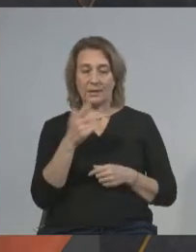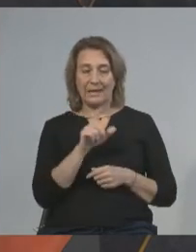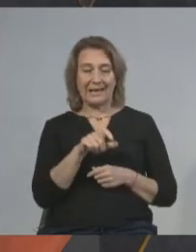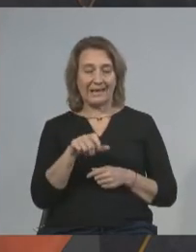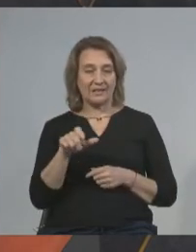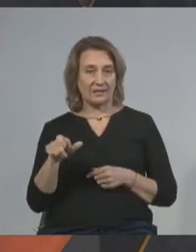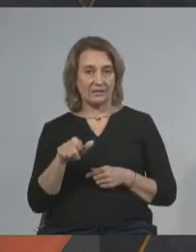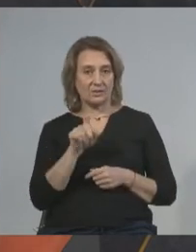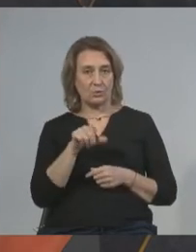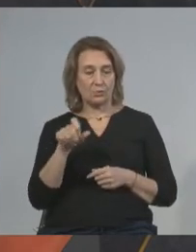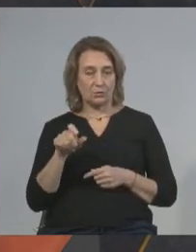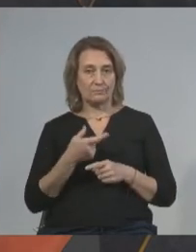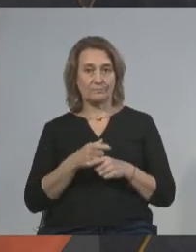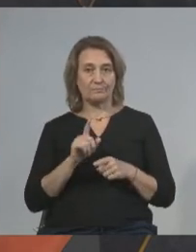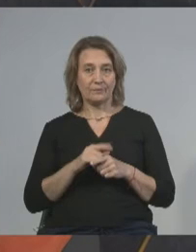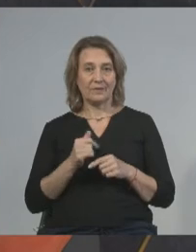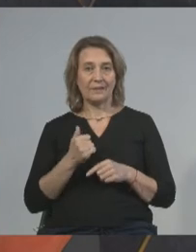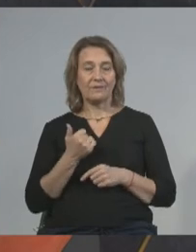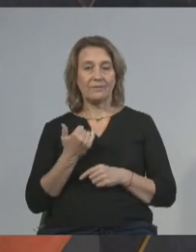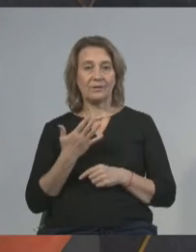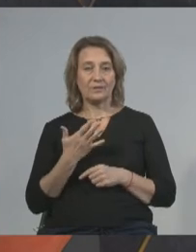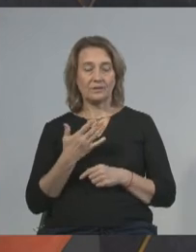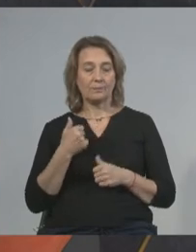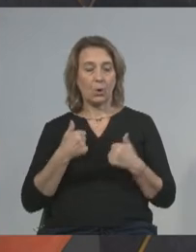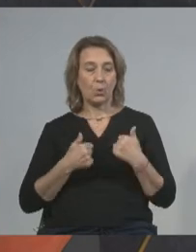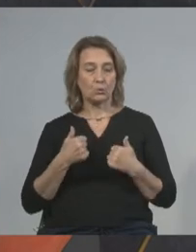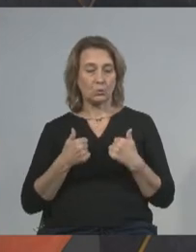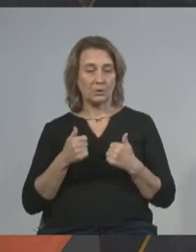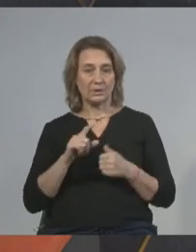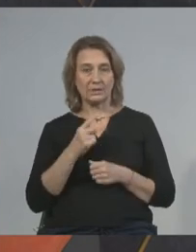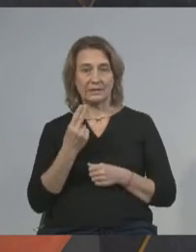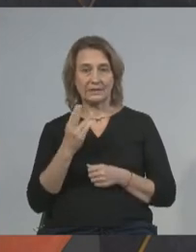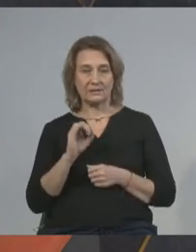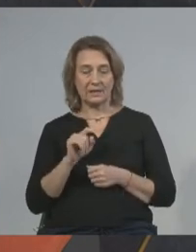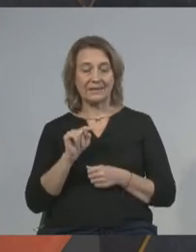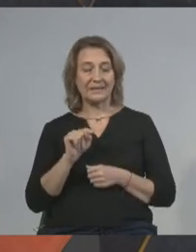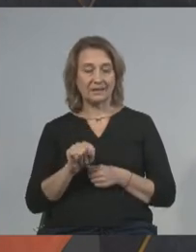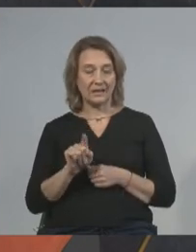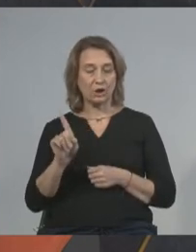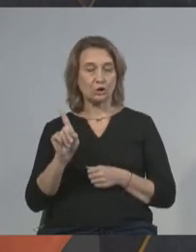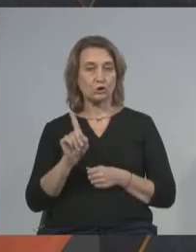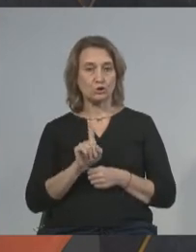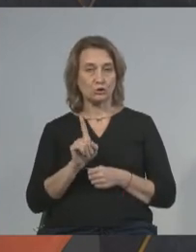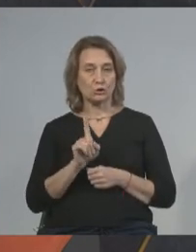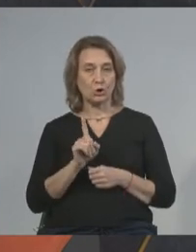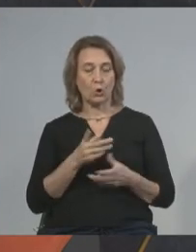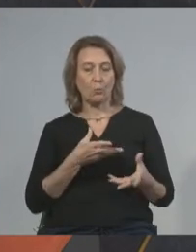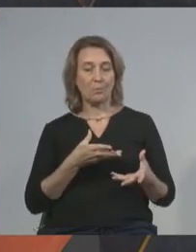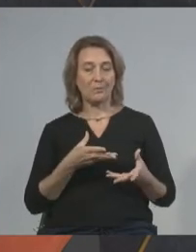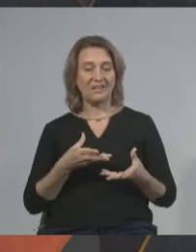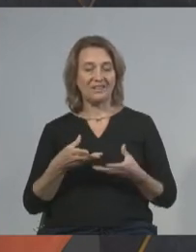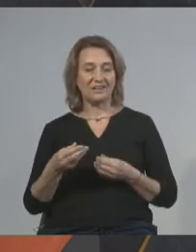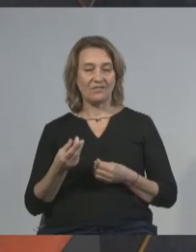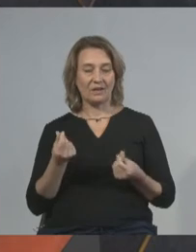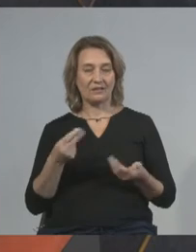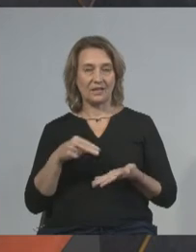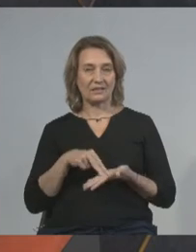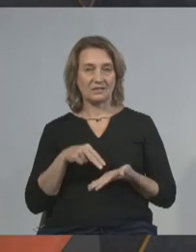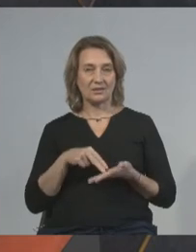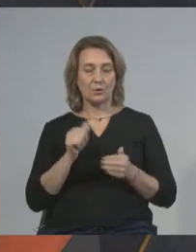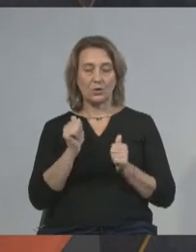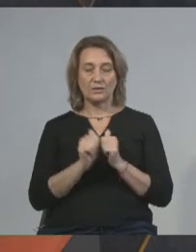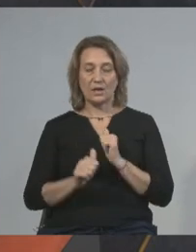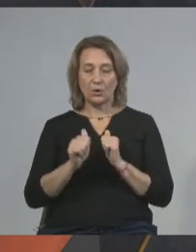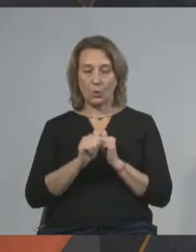a big number of placements but not a big number of competition for this and this what has an